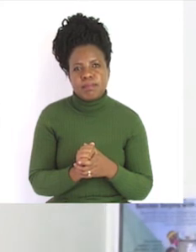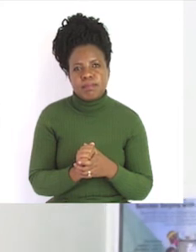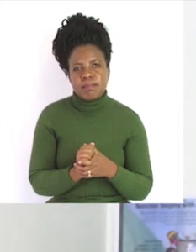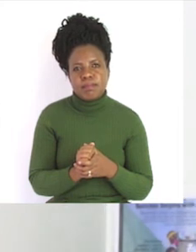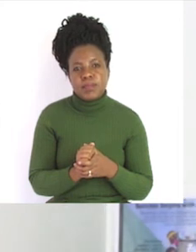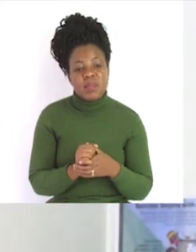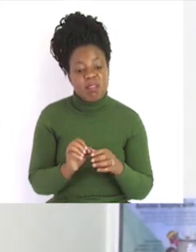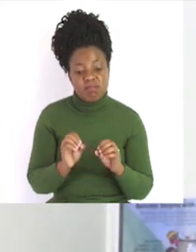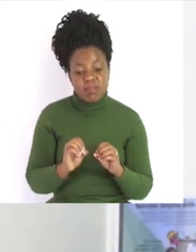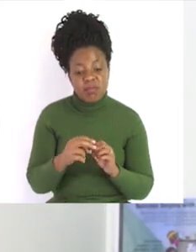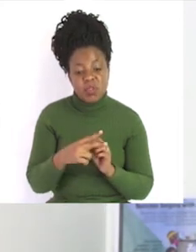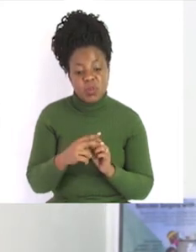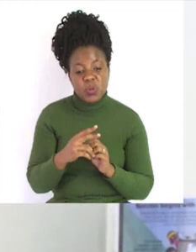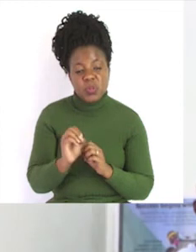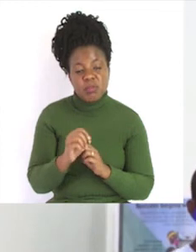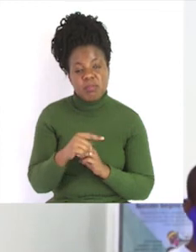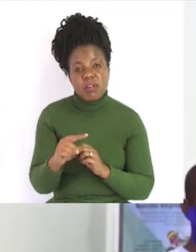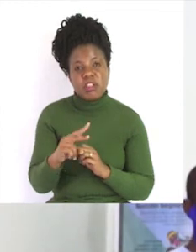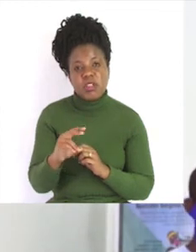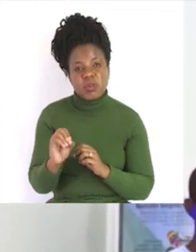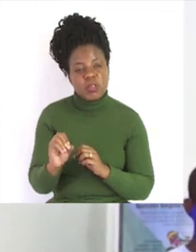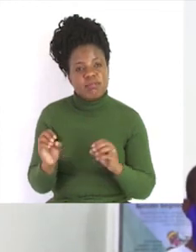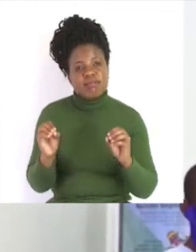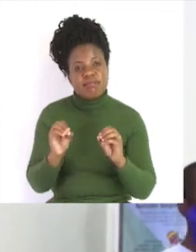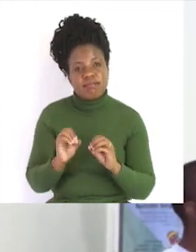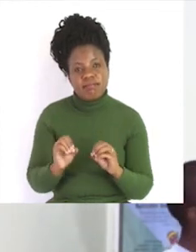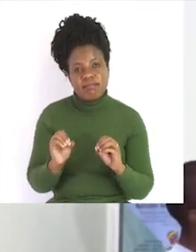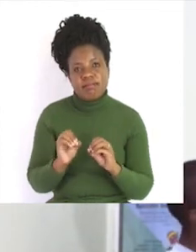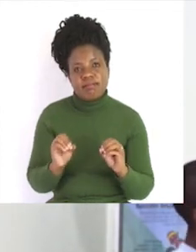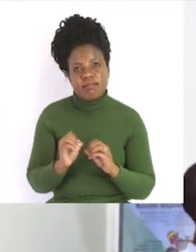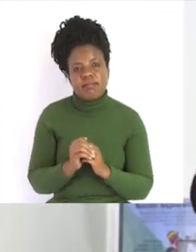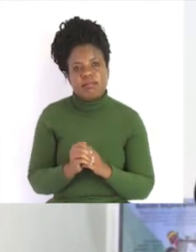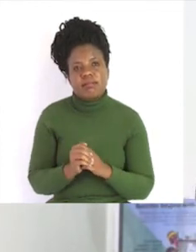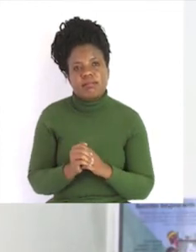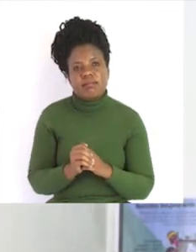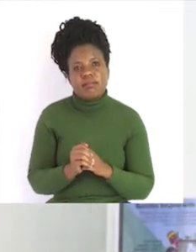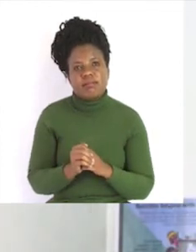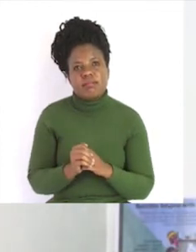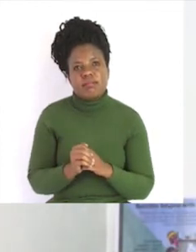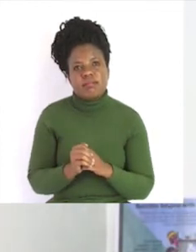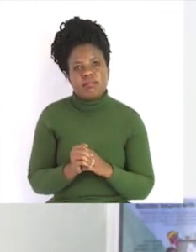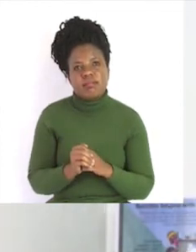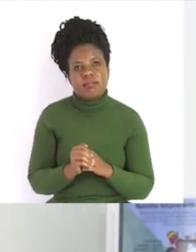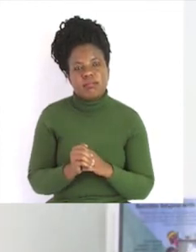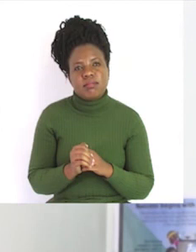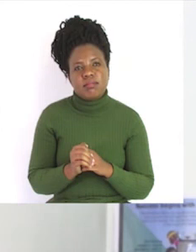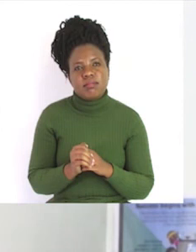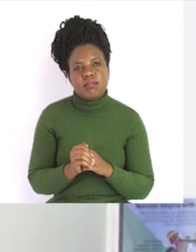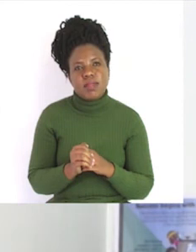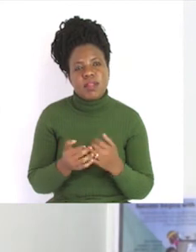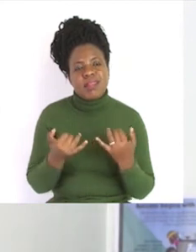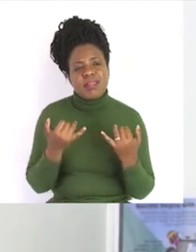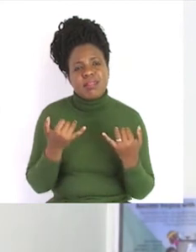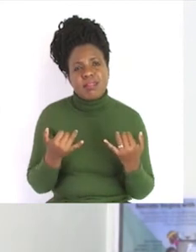there's no remainder here. Have you noticed? So in this case, there is no